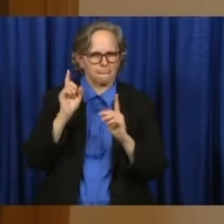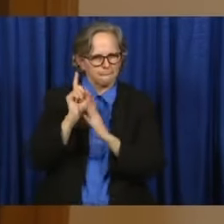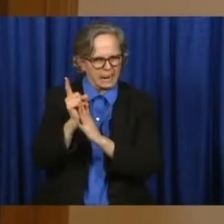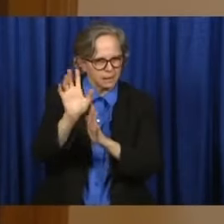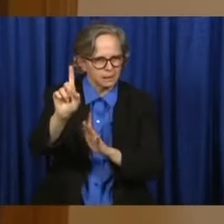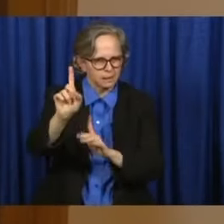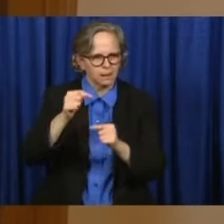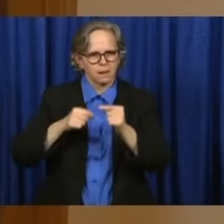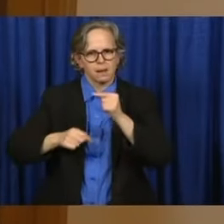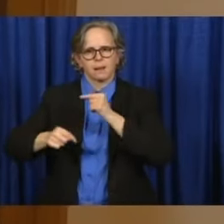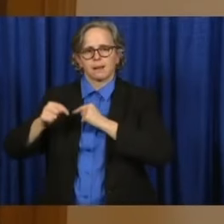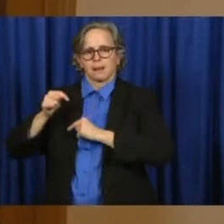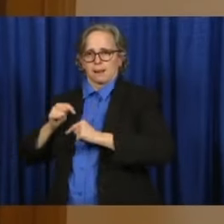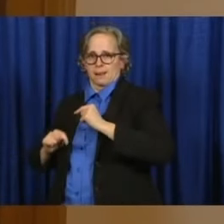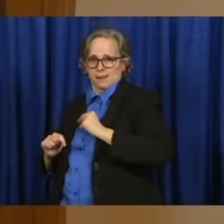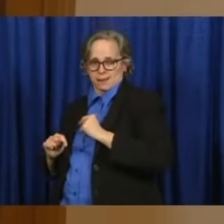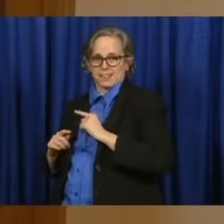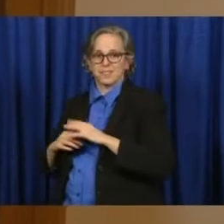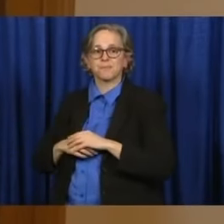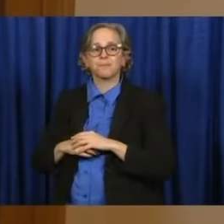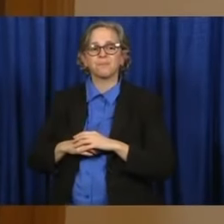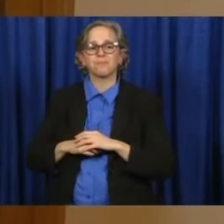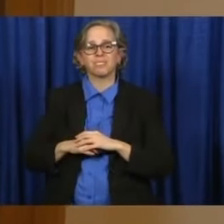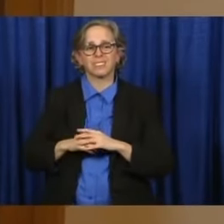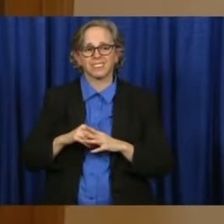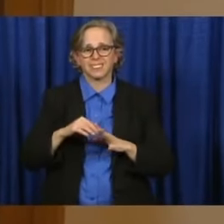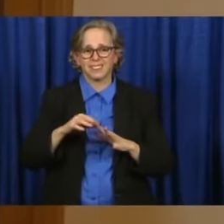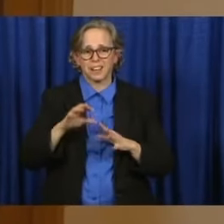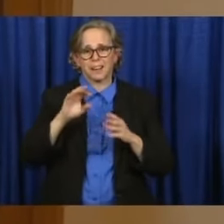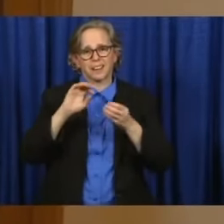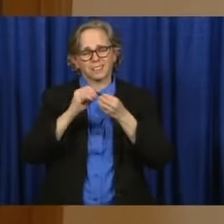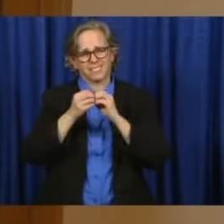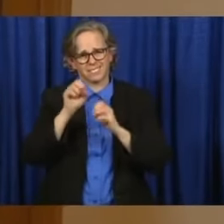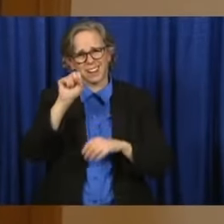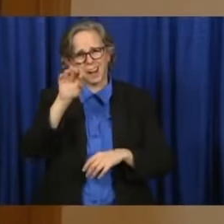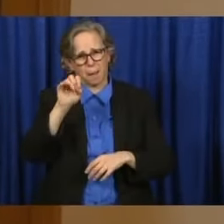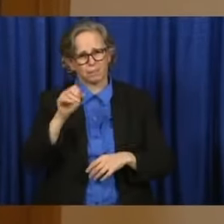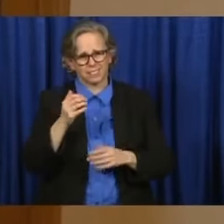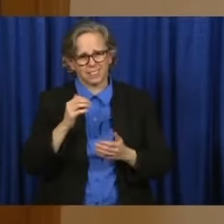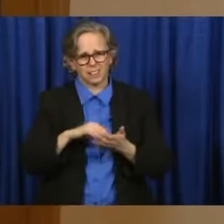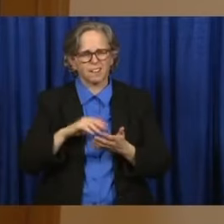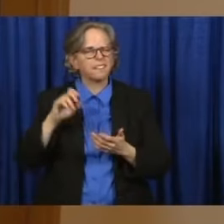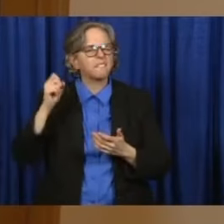I do want to just emphasize the numbers again that the governor shared.